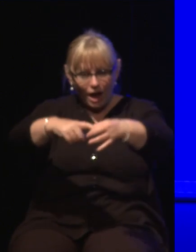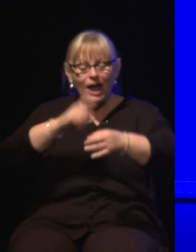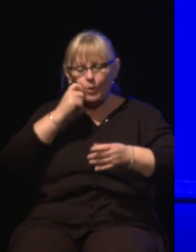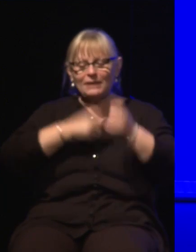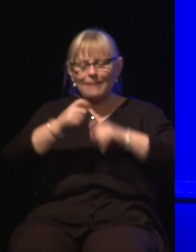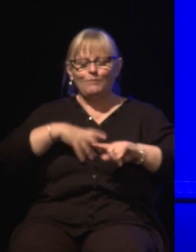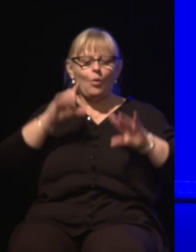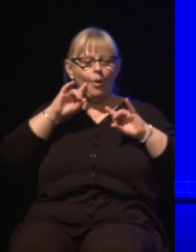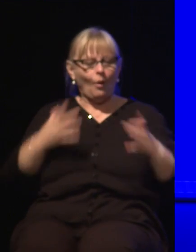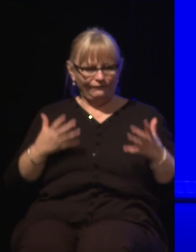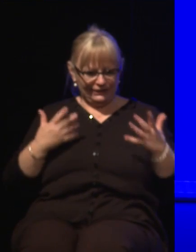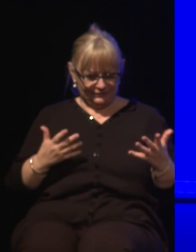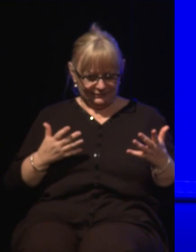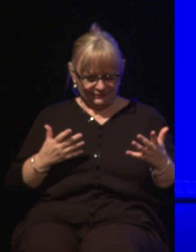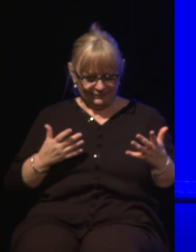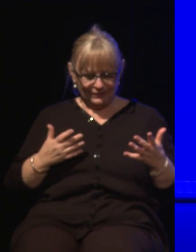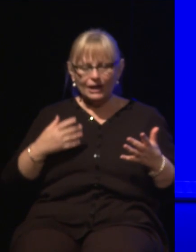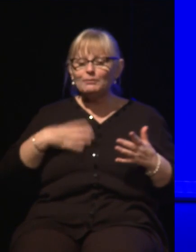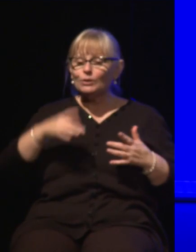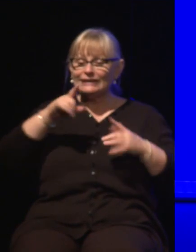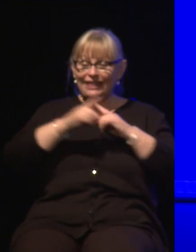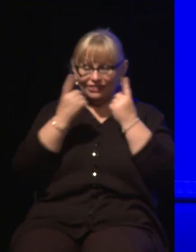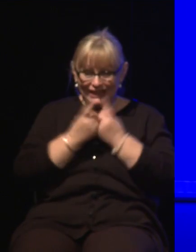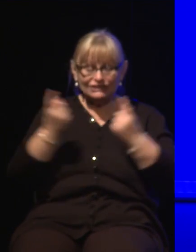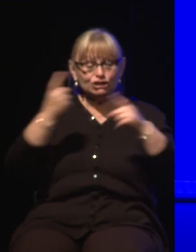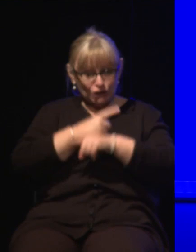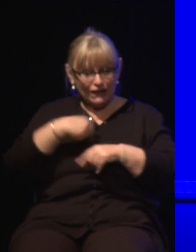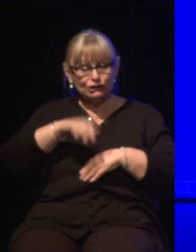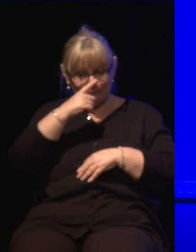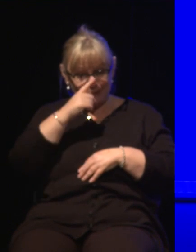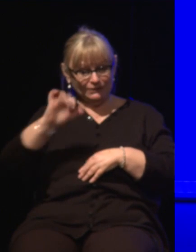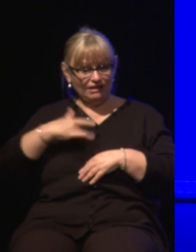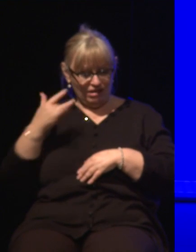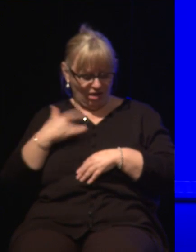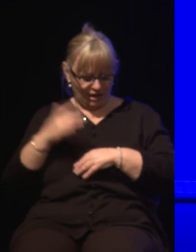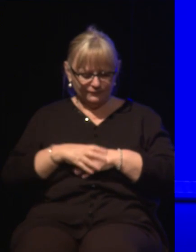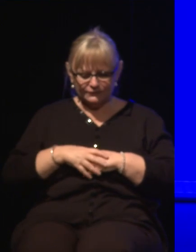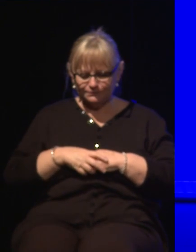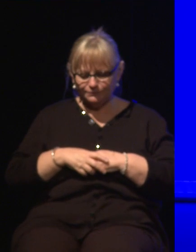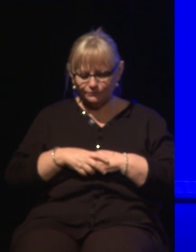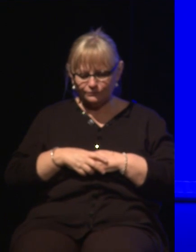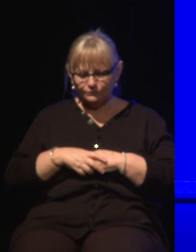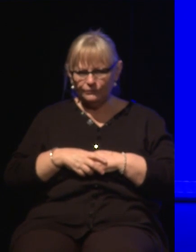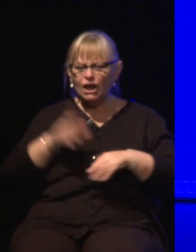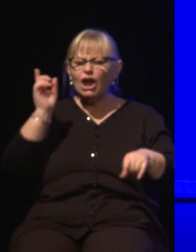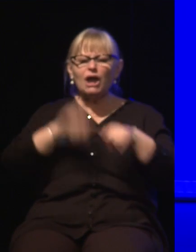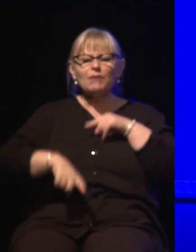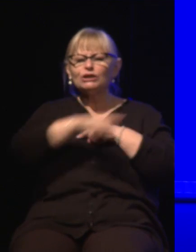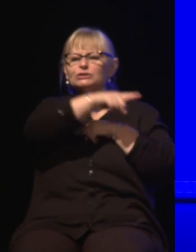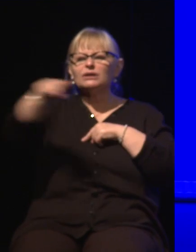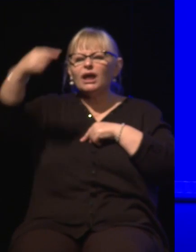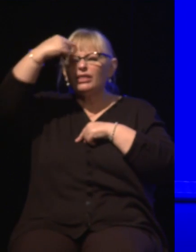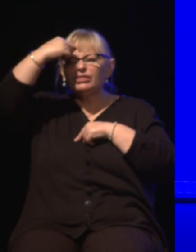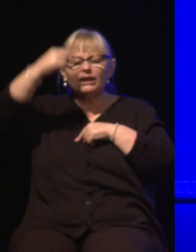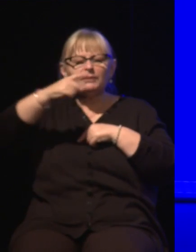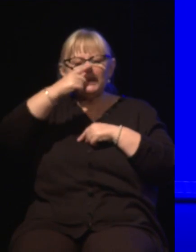as I said, is that things change in people's lives. Now, the stereotype we have of people on welfare